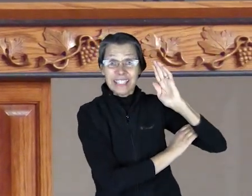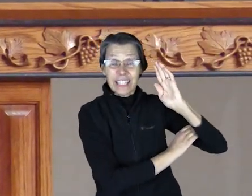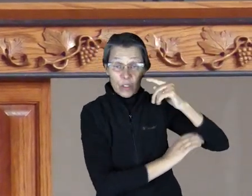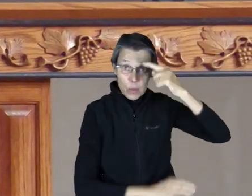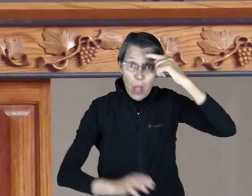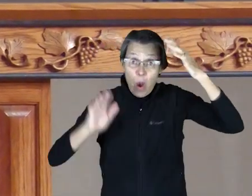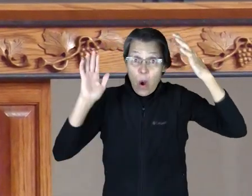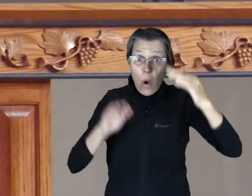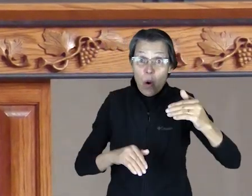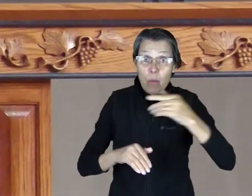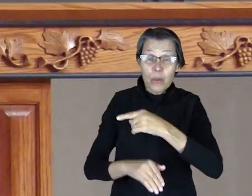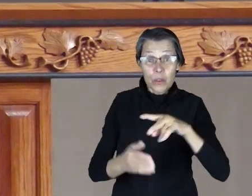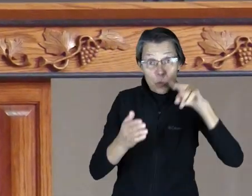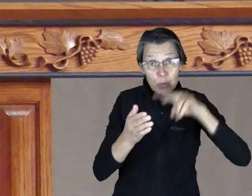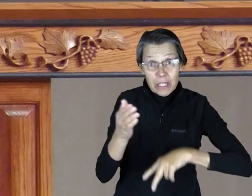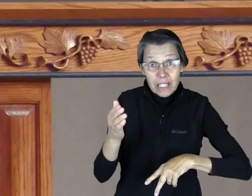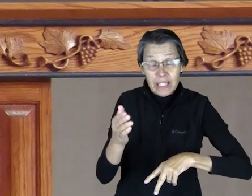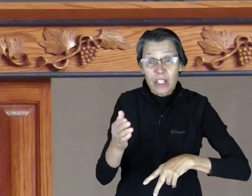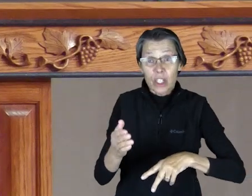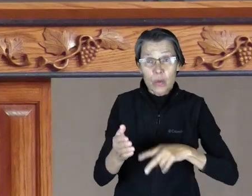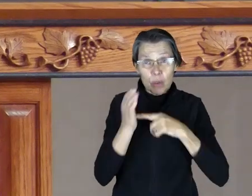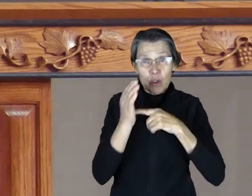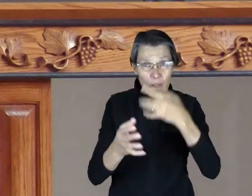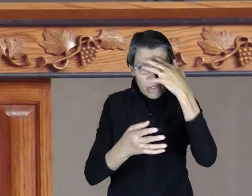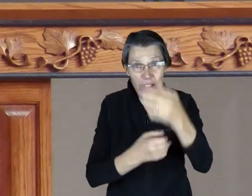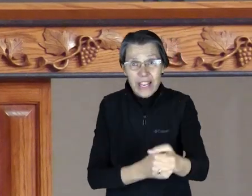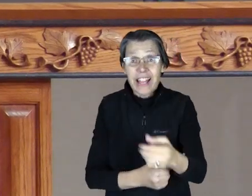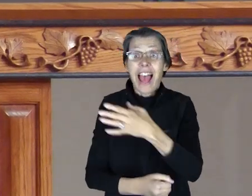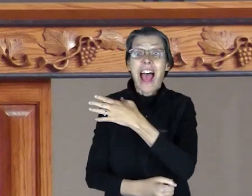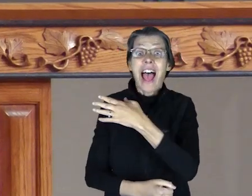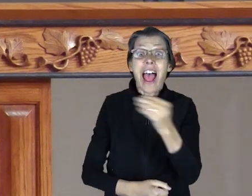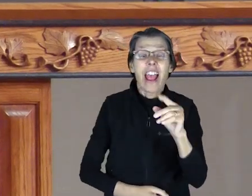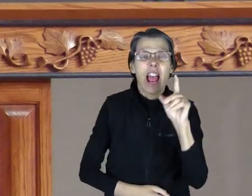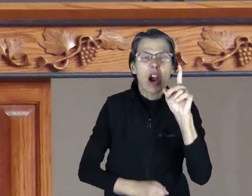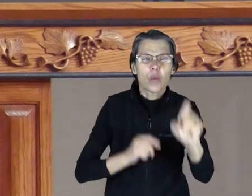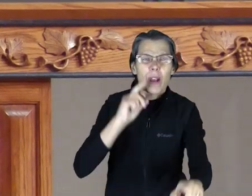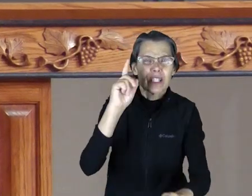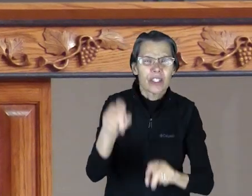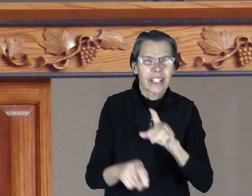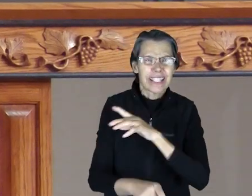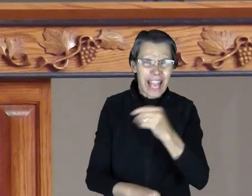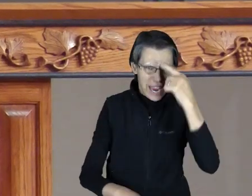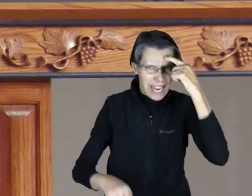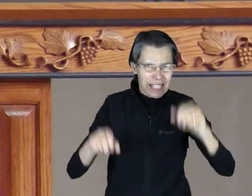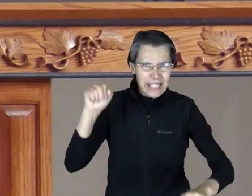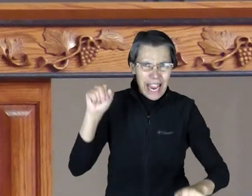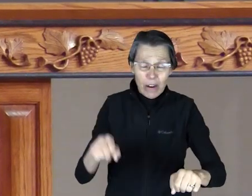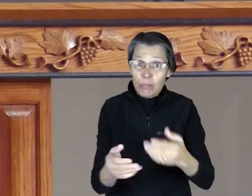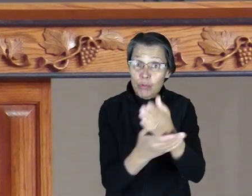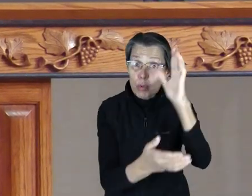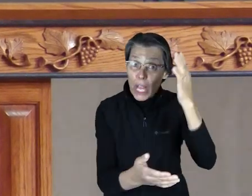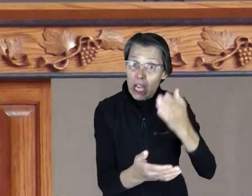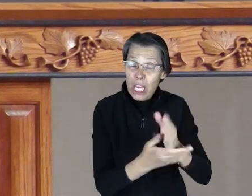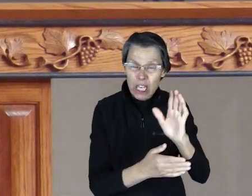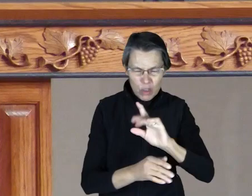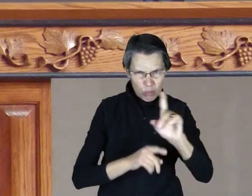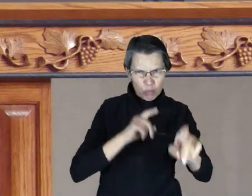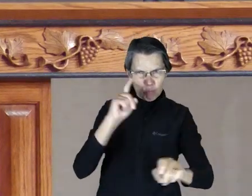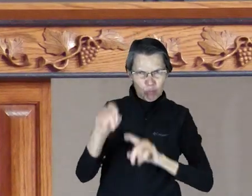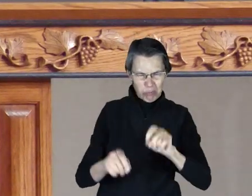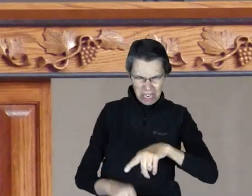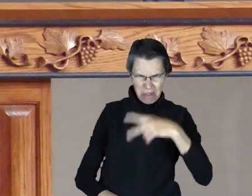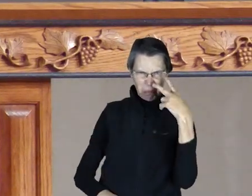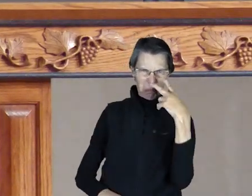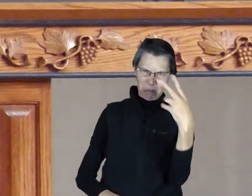your faith, but your questions and your doubts. That's right. It's okay to question and doubt what's written in